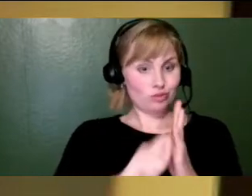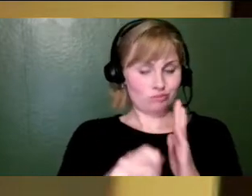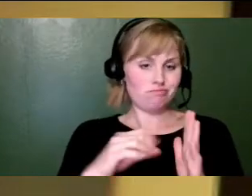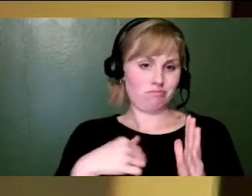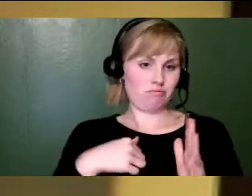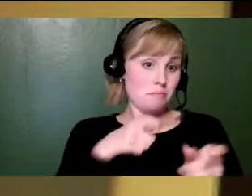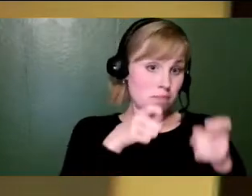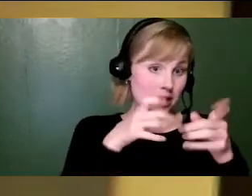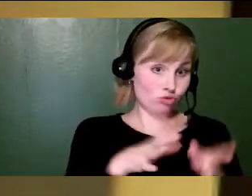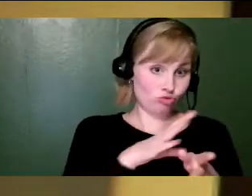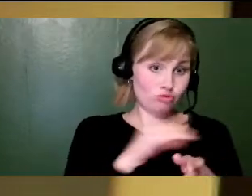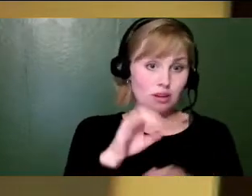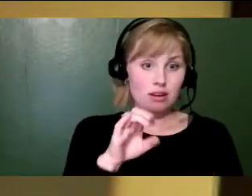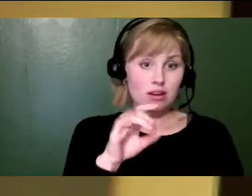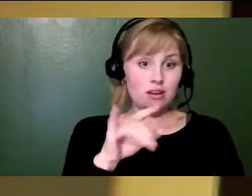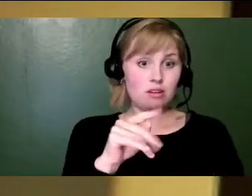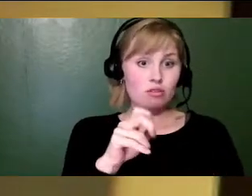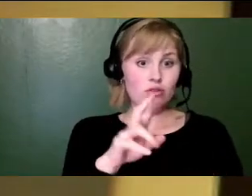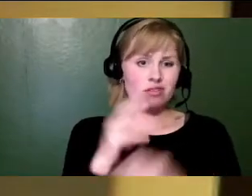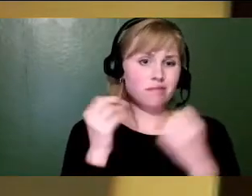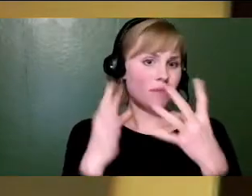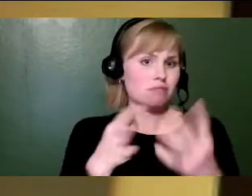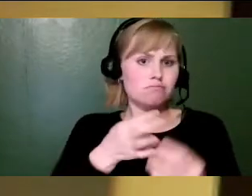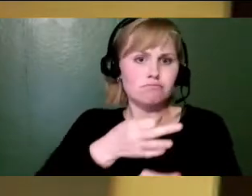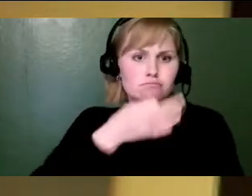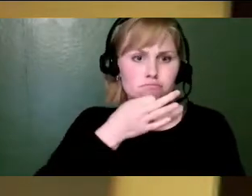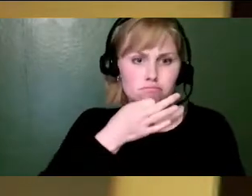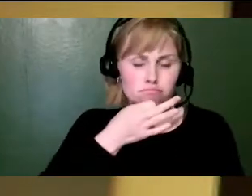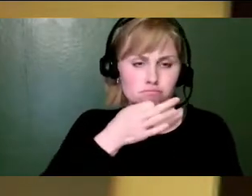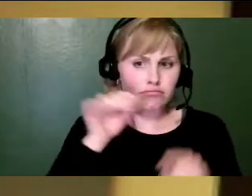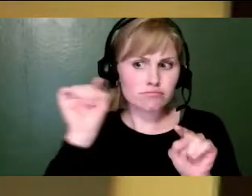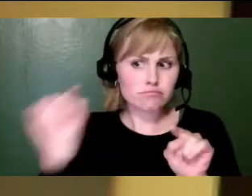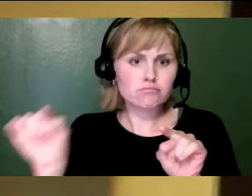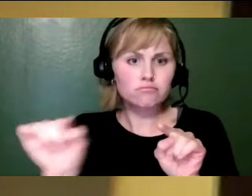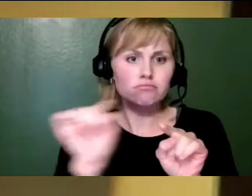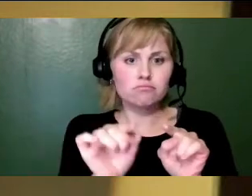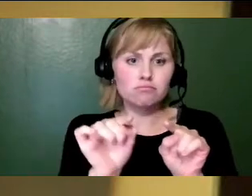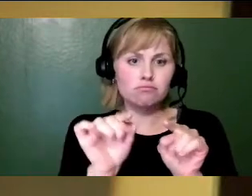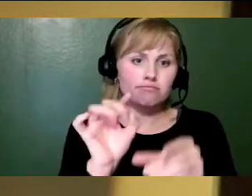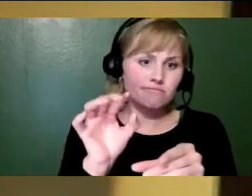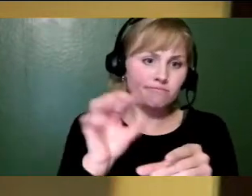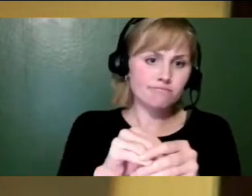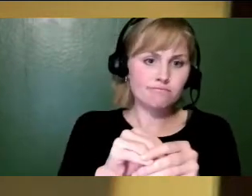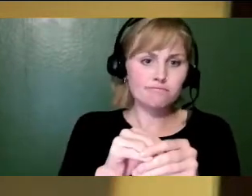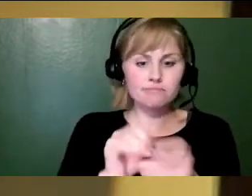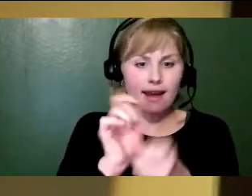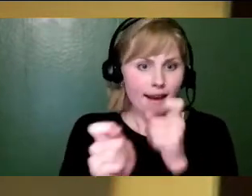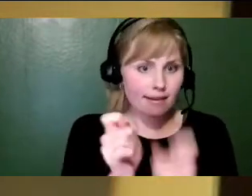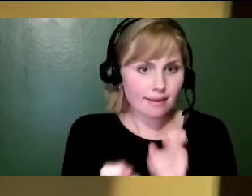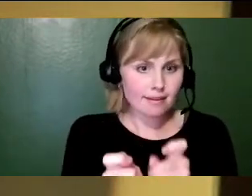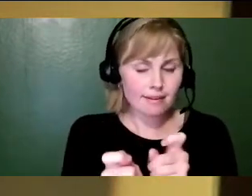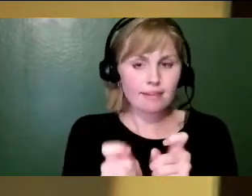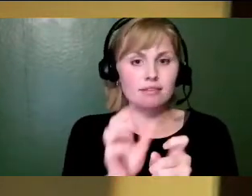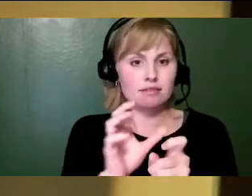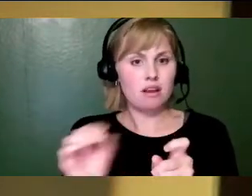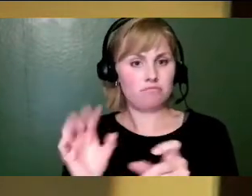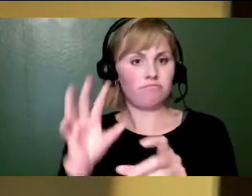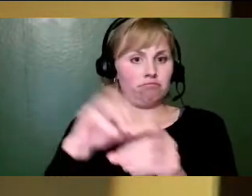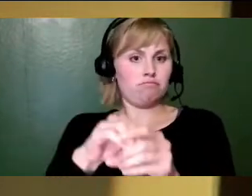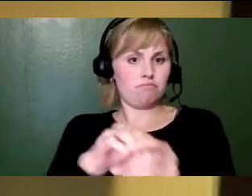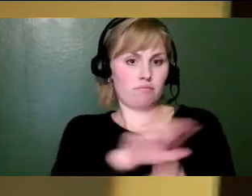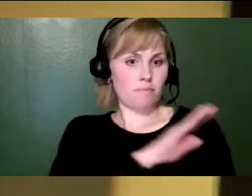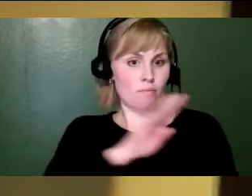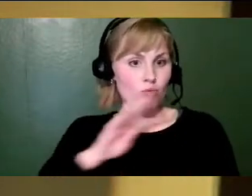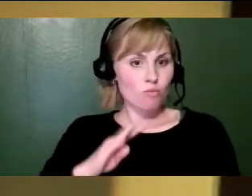senior lawyers and scholars who serve as executive editors and members of our editorial advisory board.